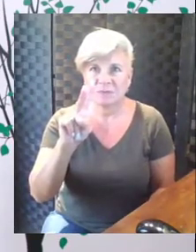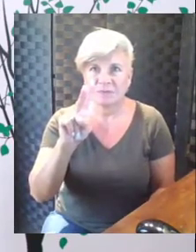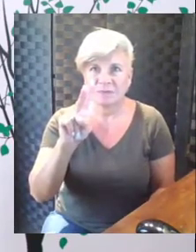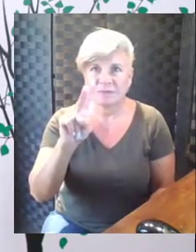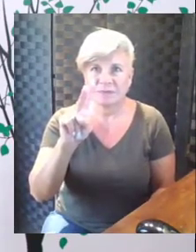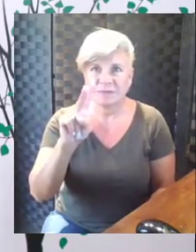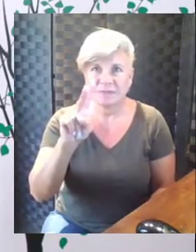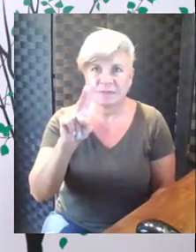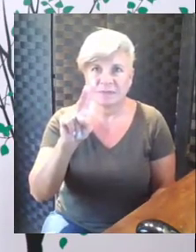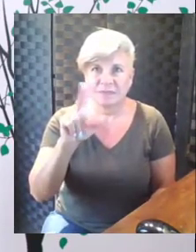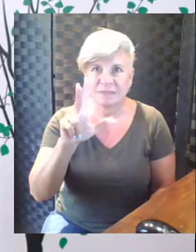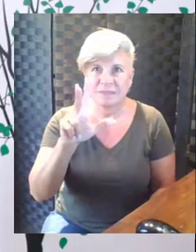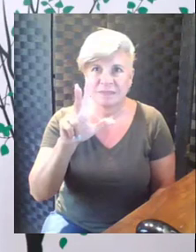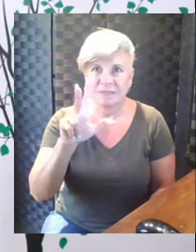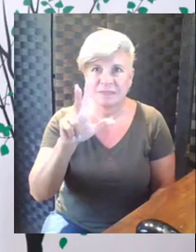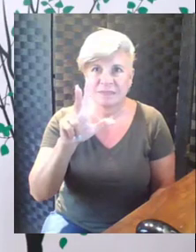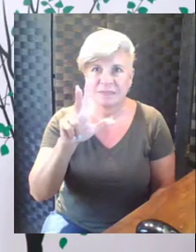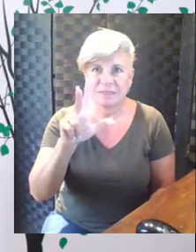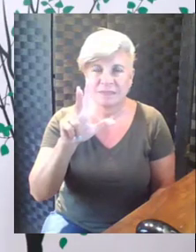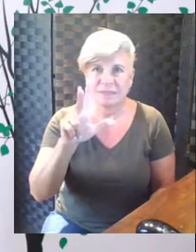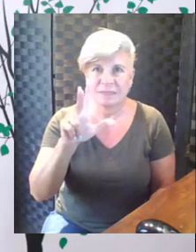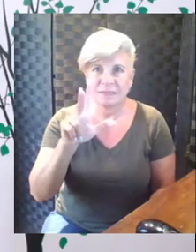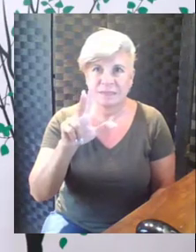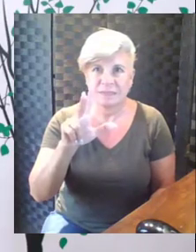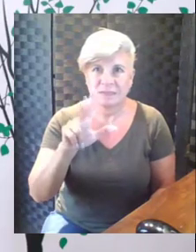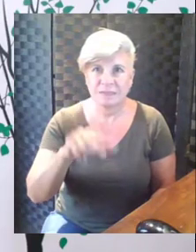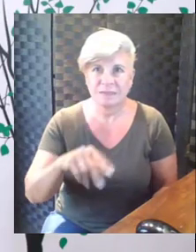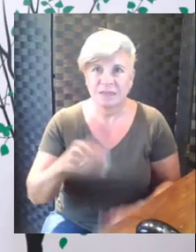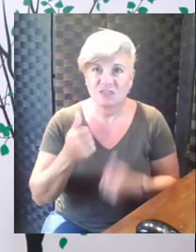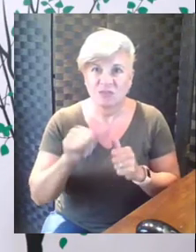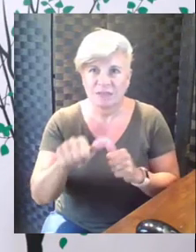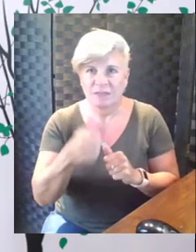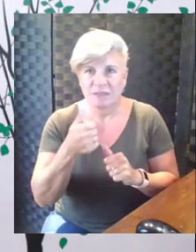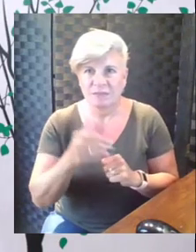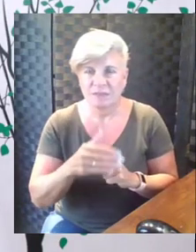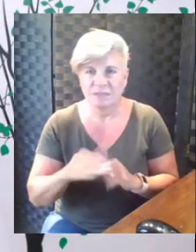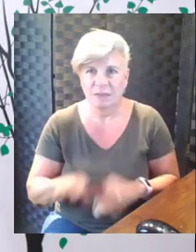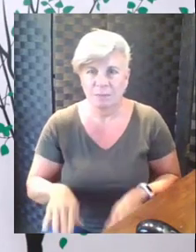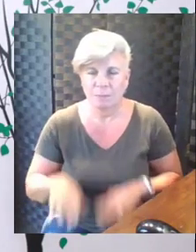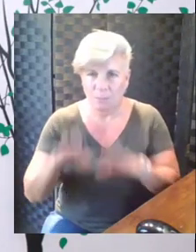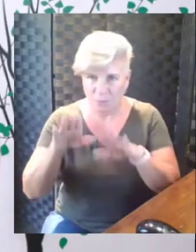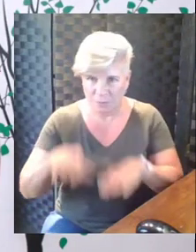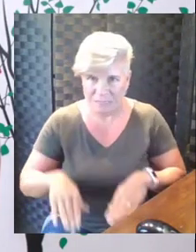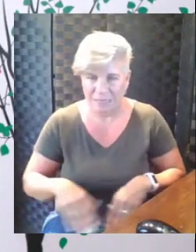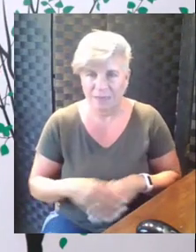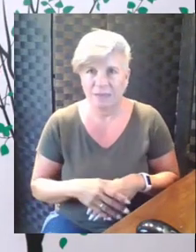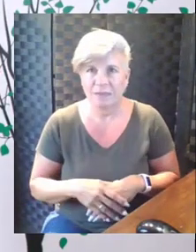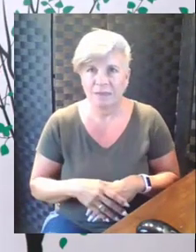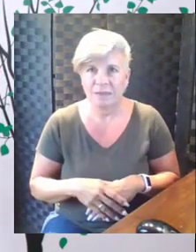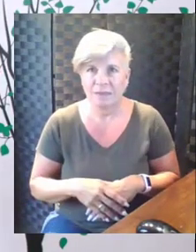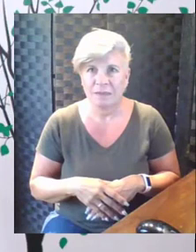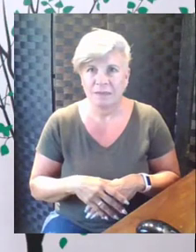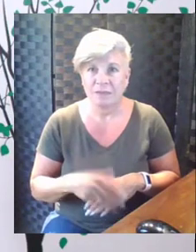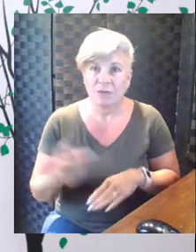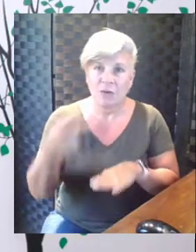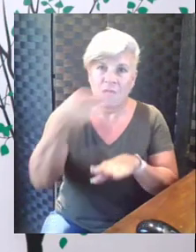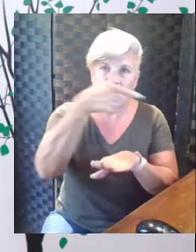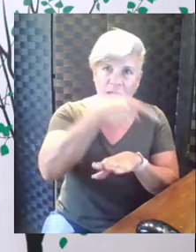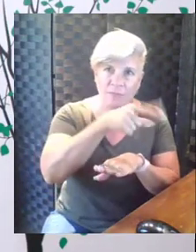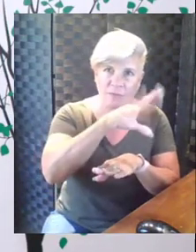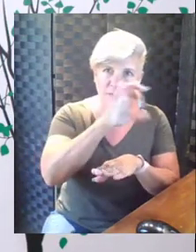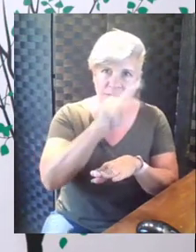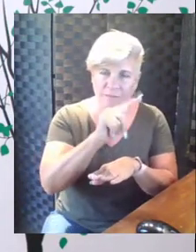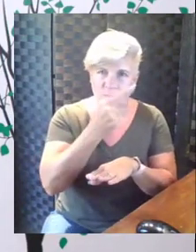2, 3. Let's try it on the other side. So go ahead and put your hands down, and your other knee that you didn't